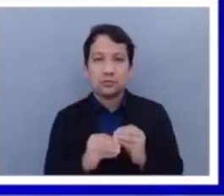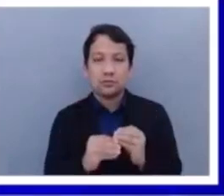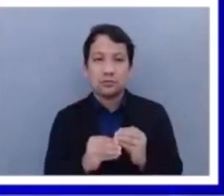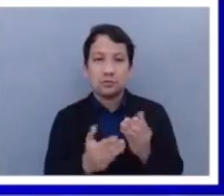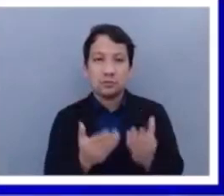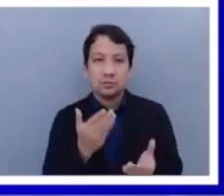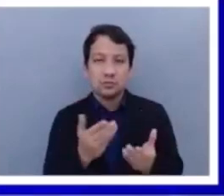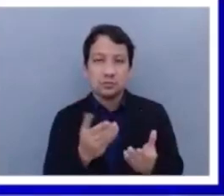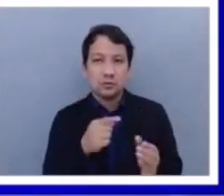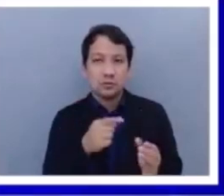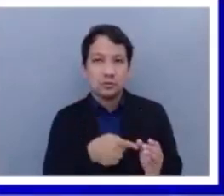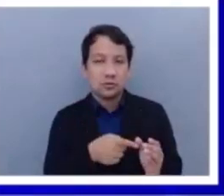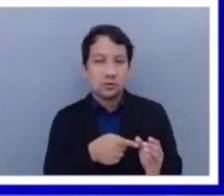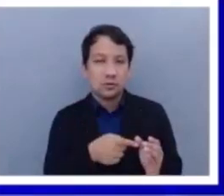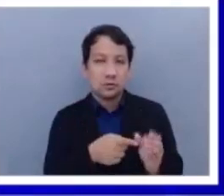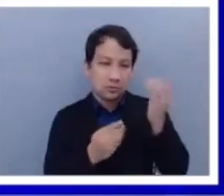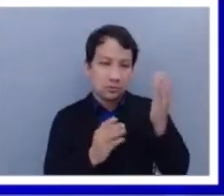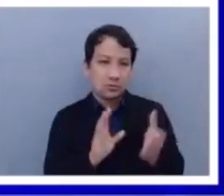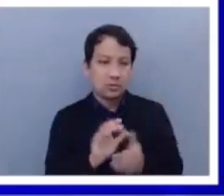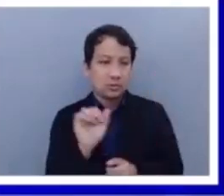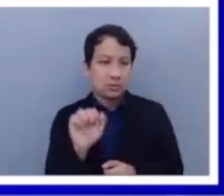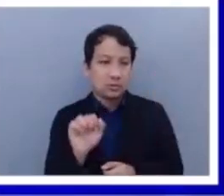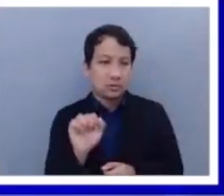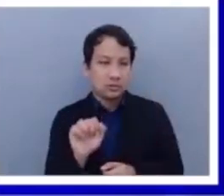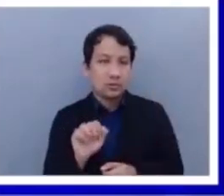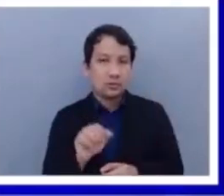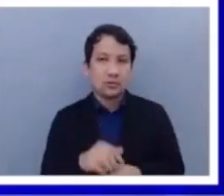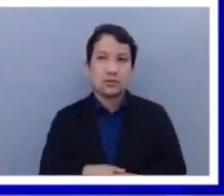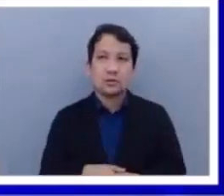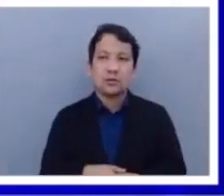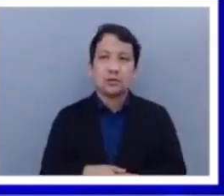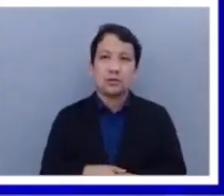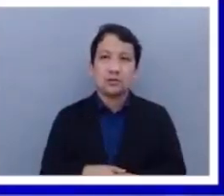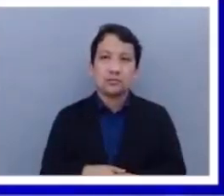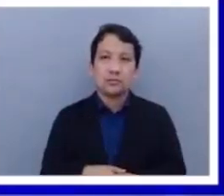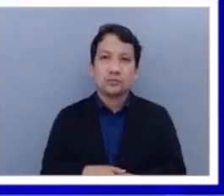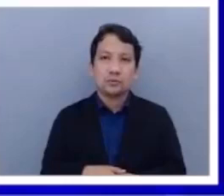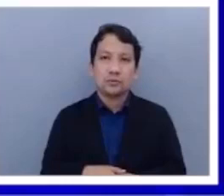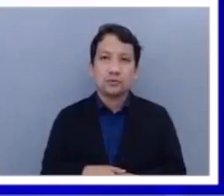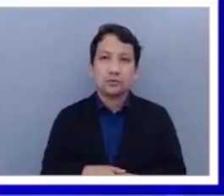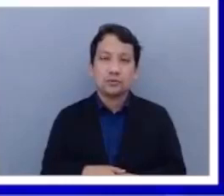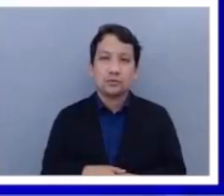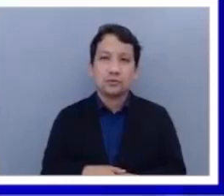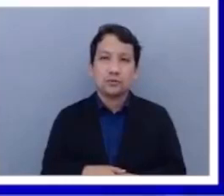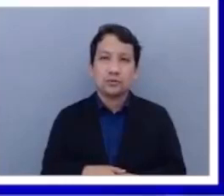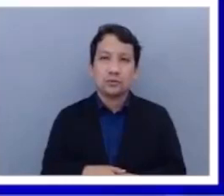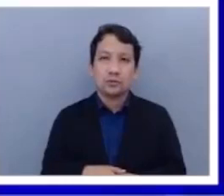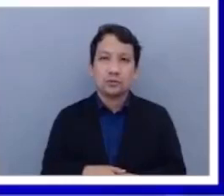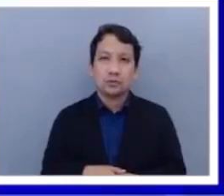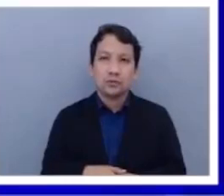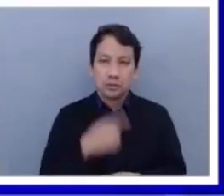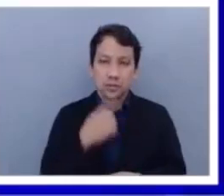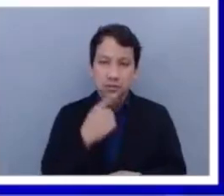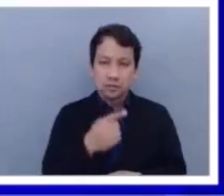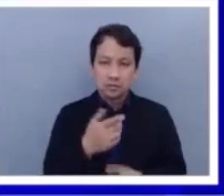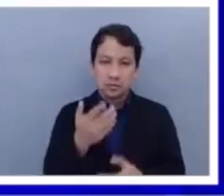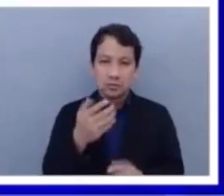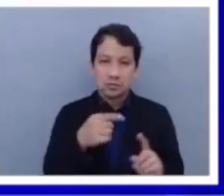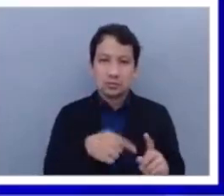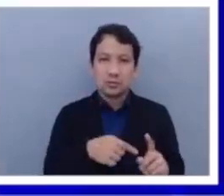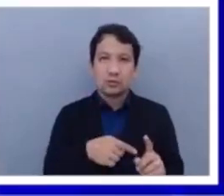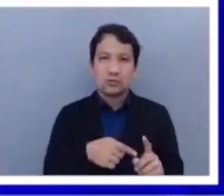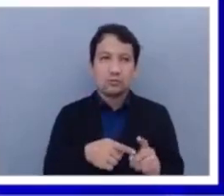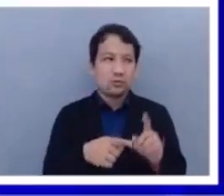statistics report that yes, construction materials are increasing. So that is really one